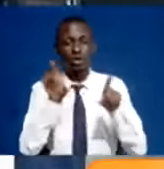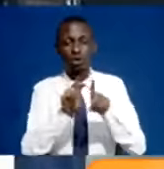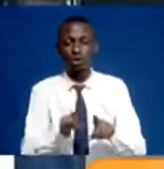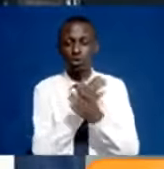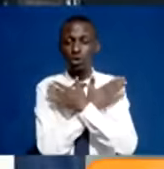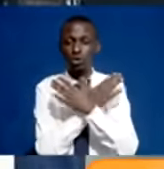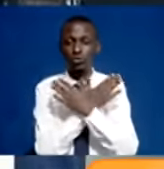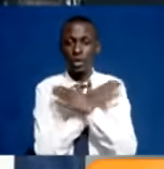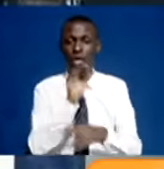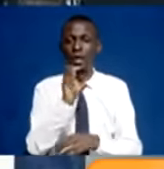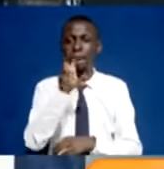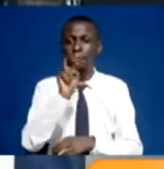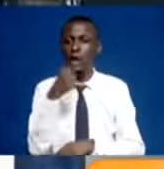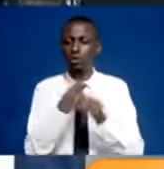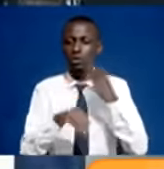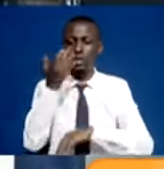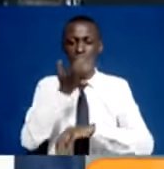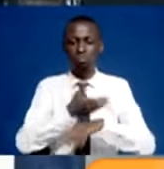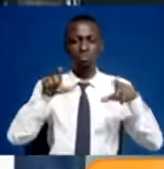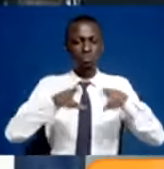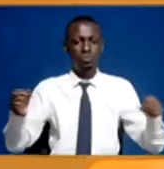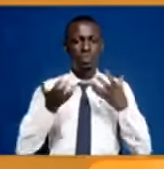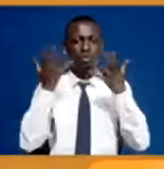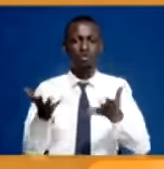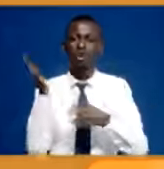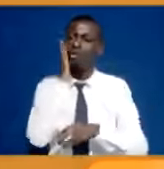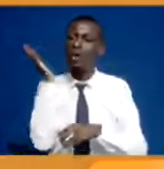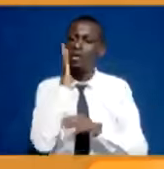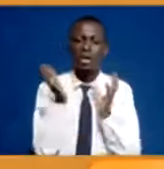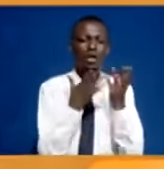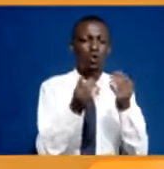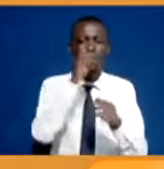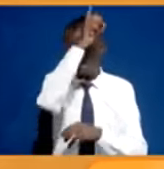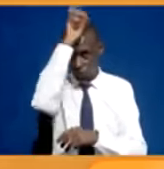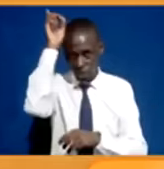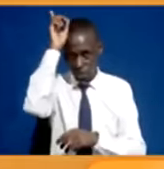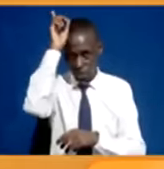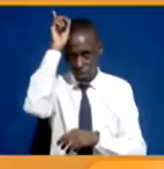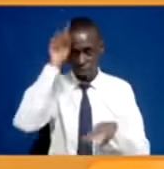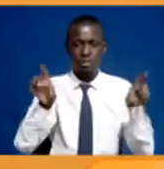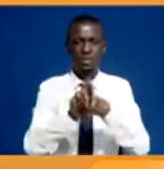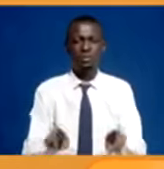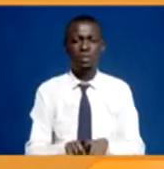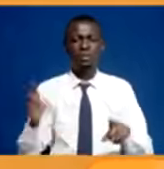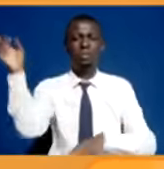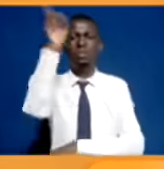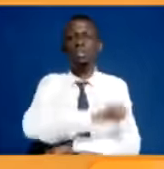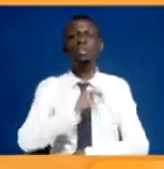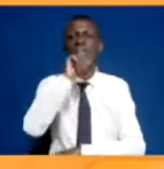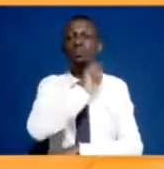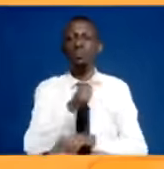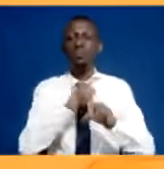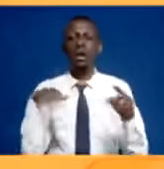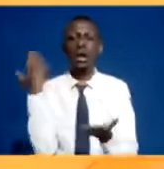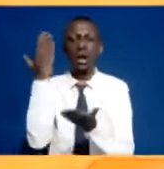scrap metal dealer, had indicated to his mother that he was headed to their rural home that fateful day. He never made it